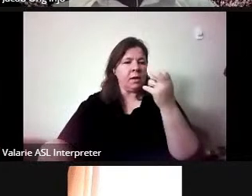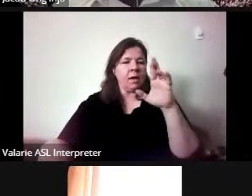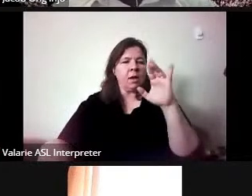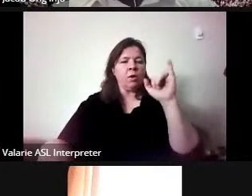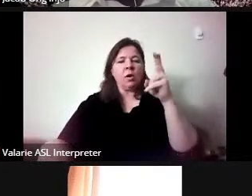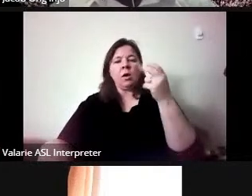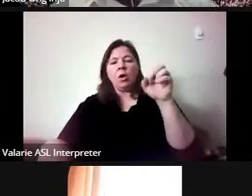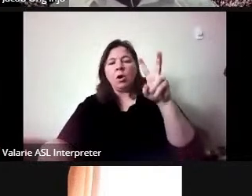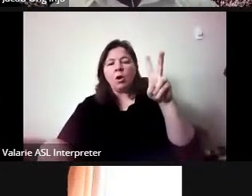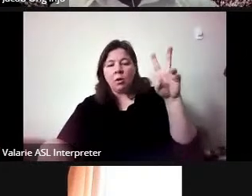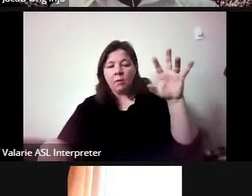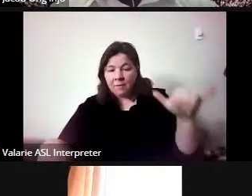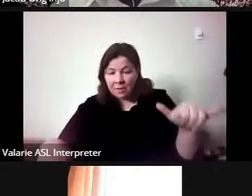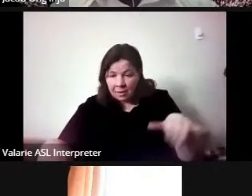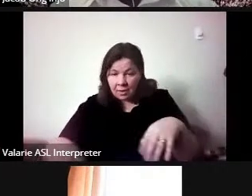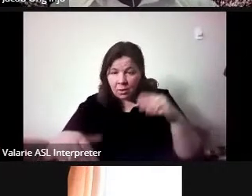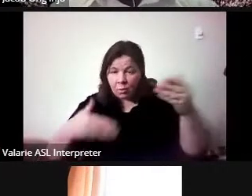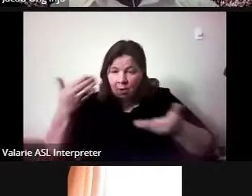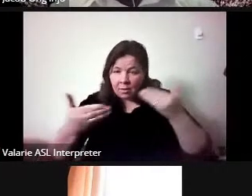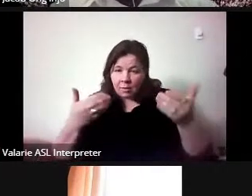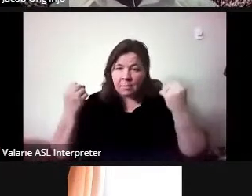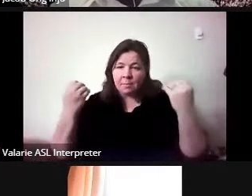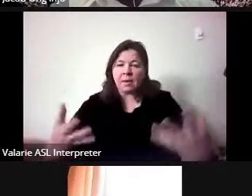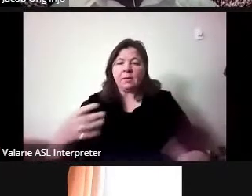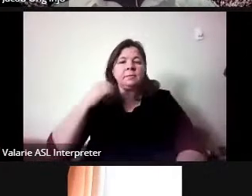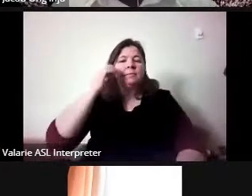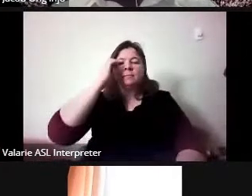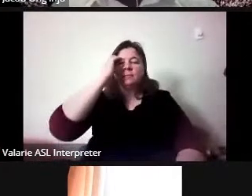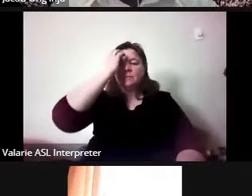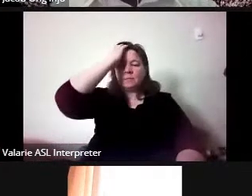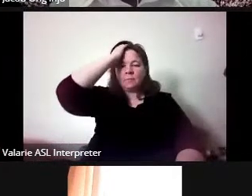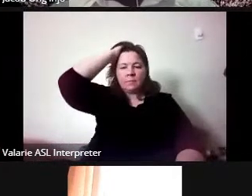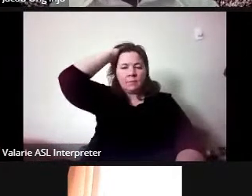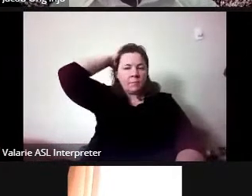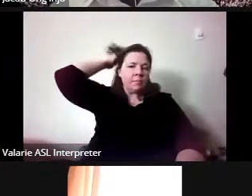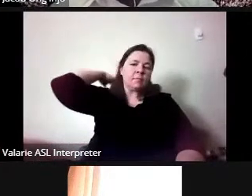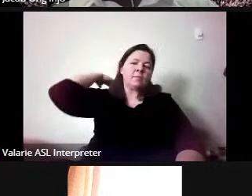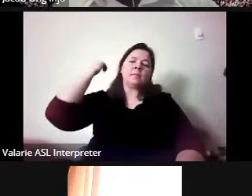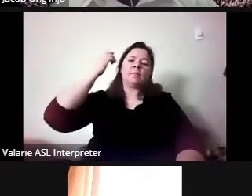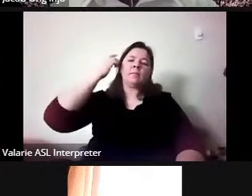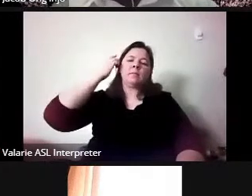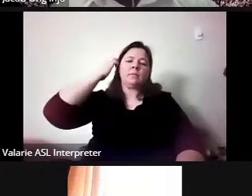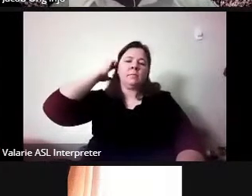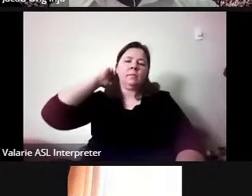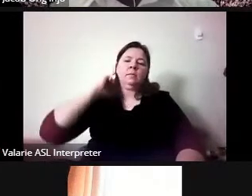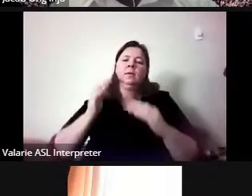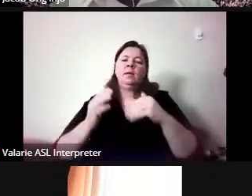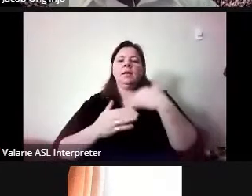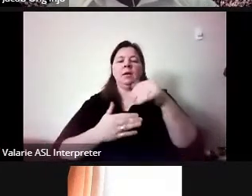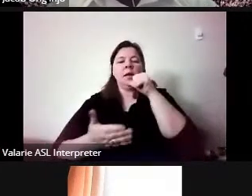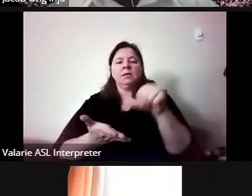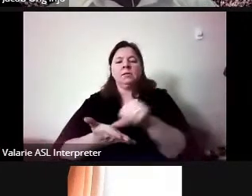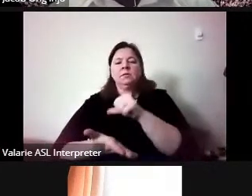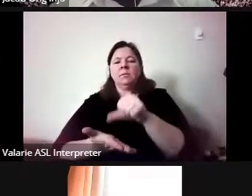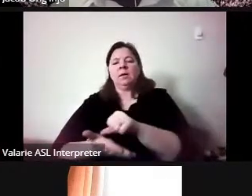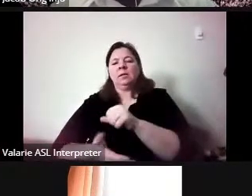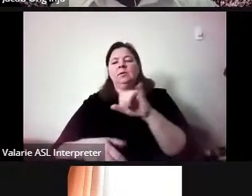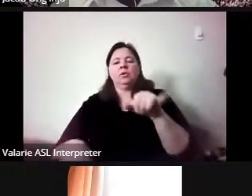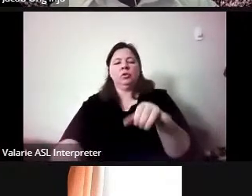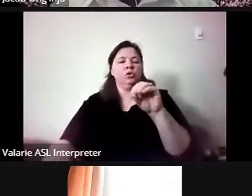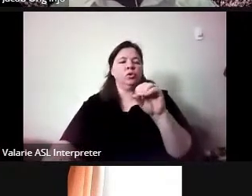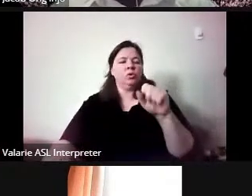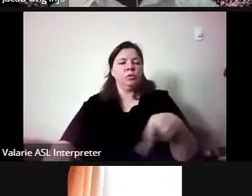welcome guys. Ahandras, welcome to you. Next page, Joseph Martin, welcome to